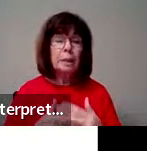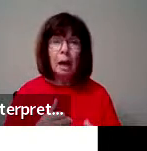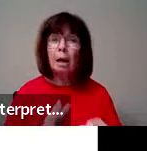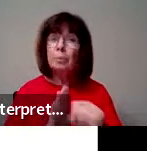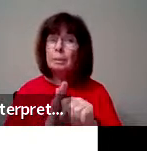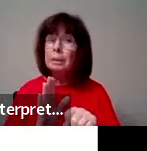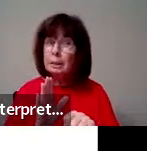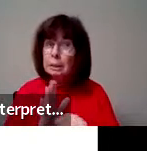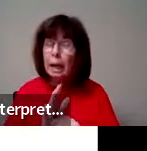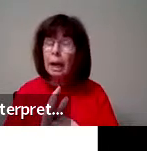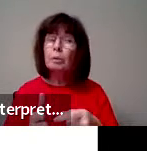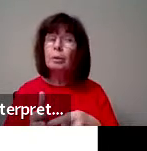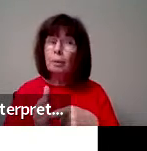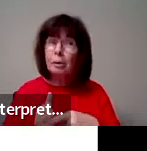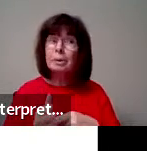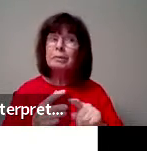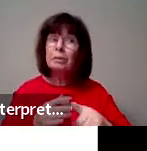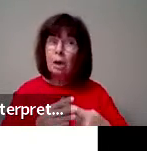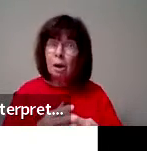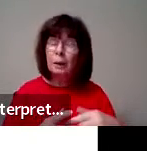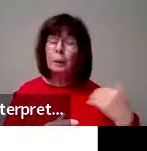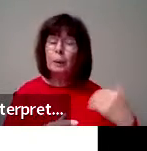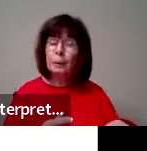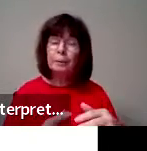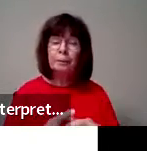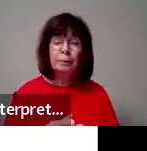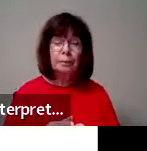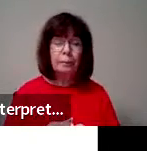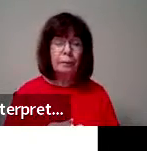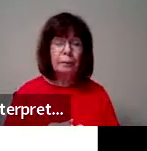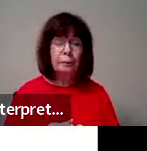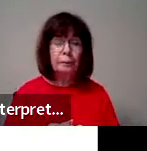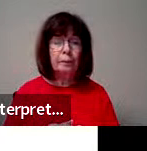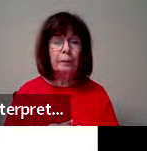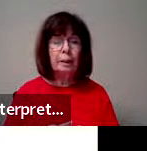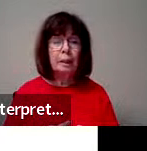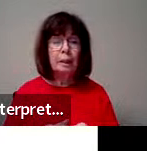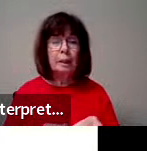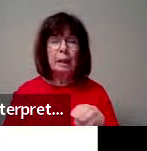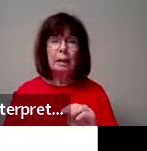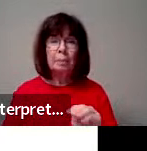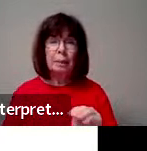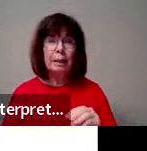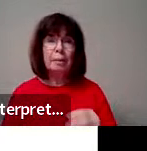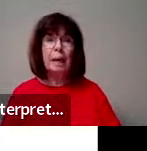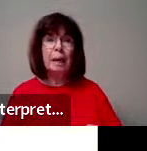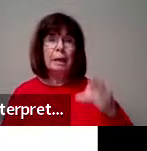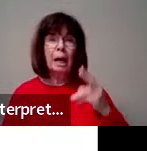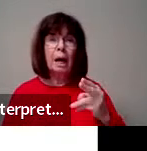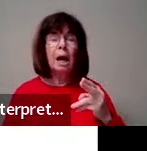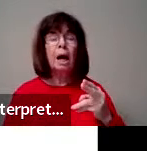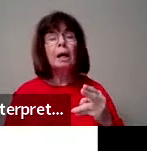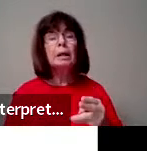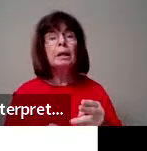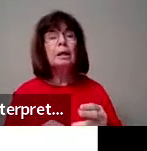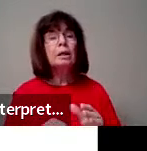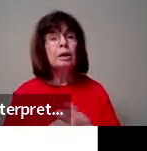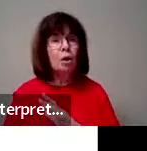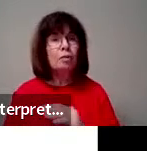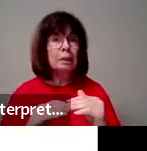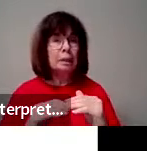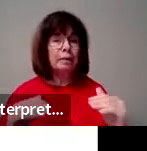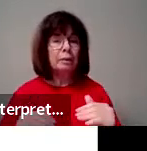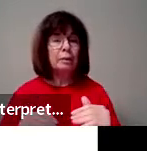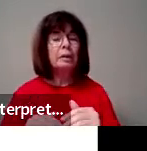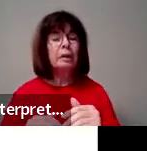kicked in, and I'll summarize those. So at medium and high CDC COVID community levels, CVPH does require, and I think